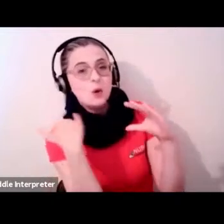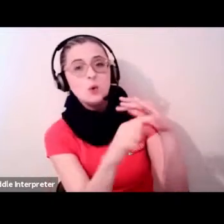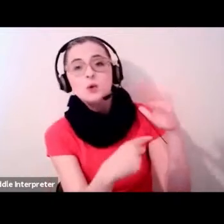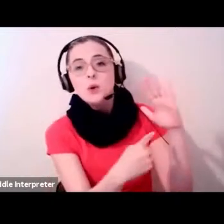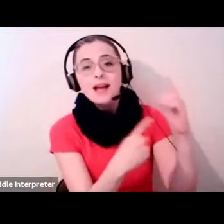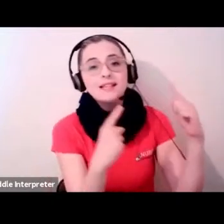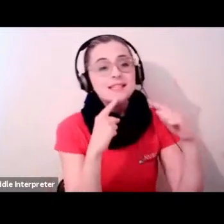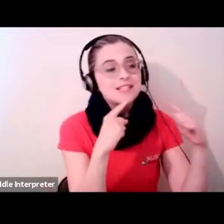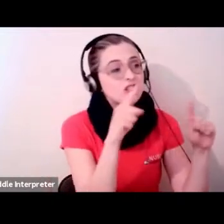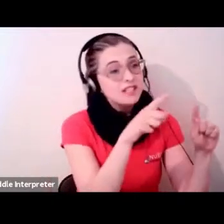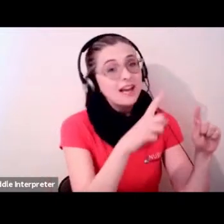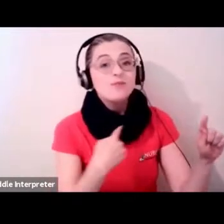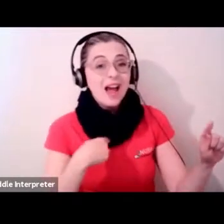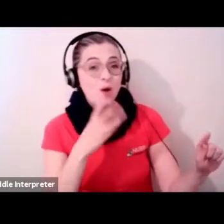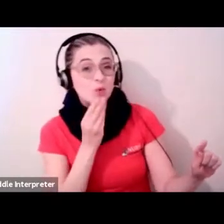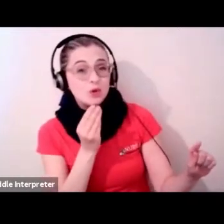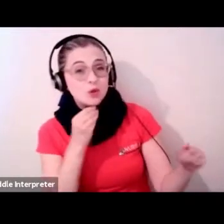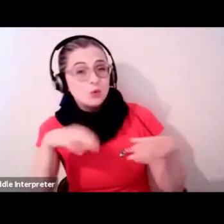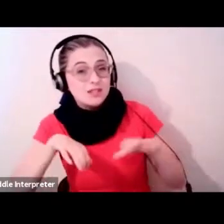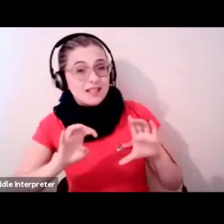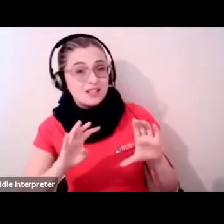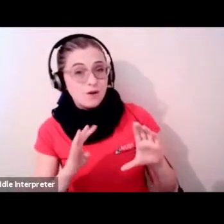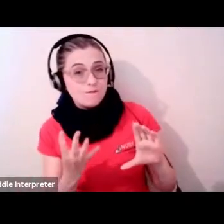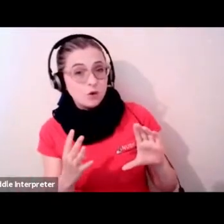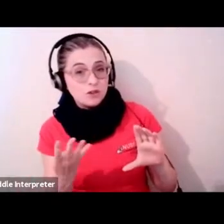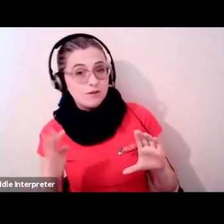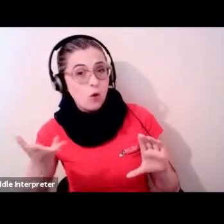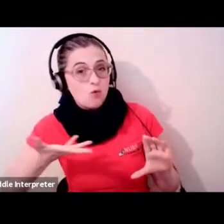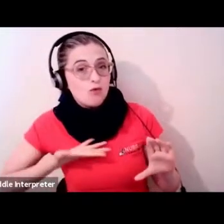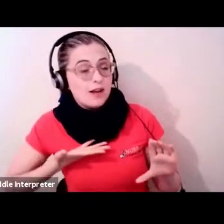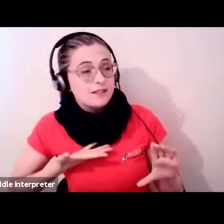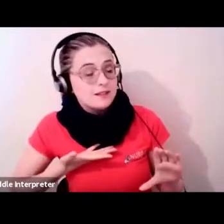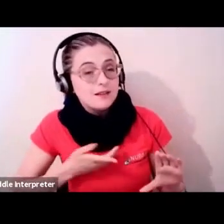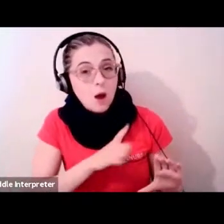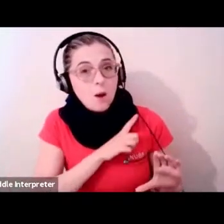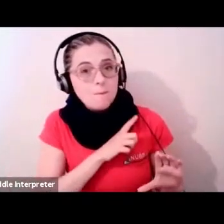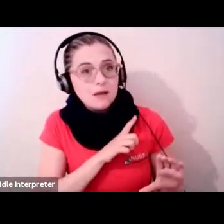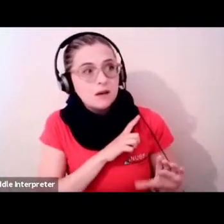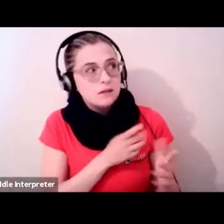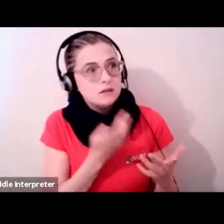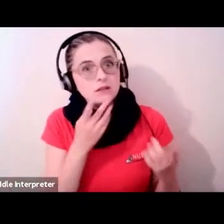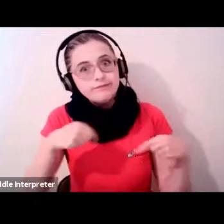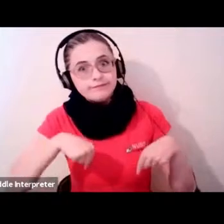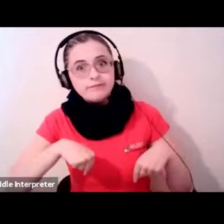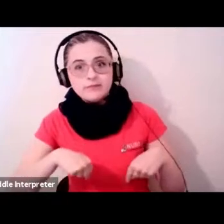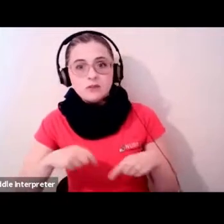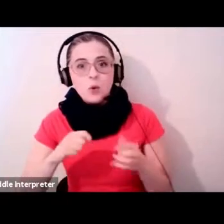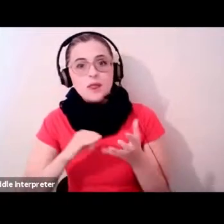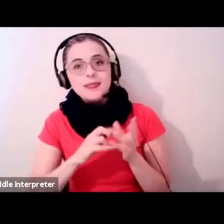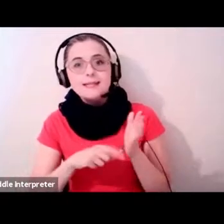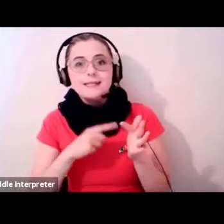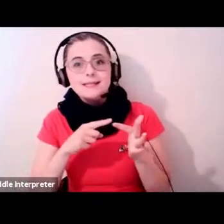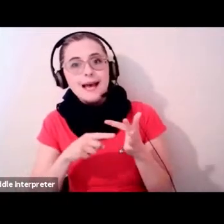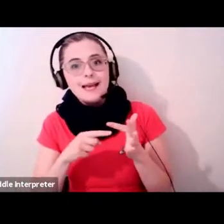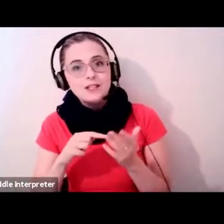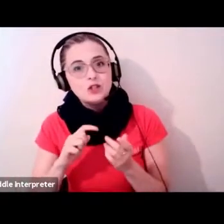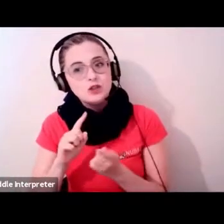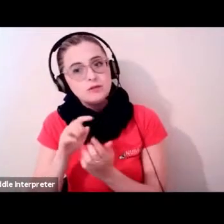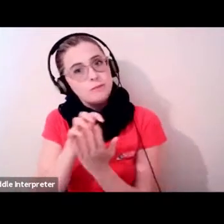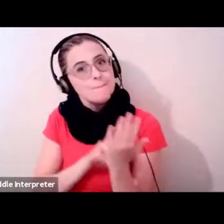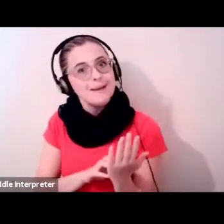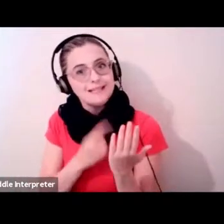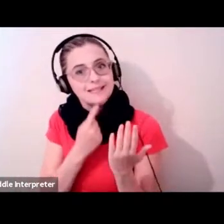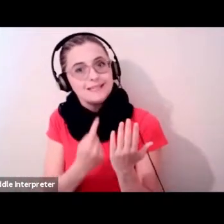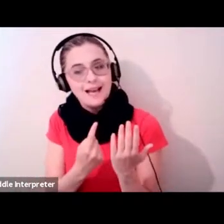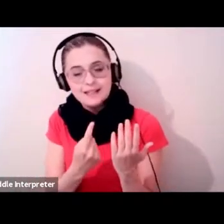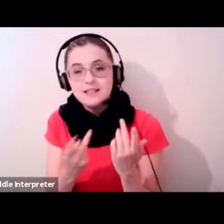they were going to use their Section 44 rights because of what the Sage Minutes said in our presentation to them,